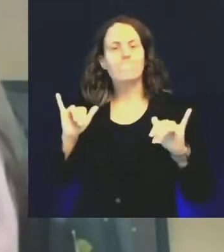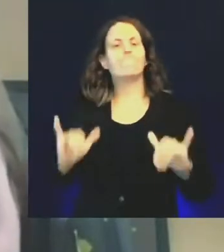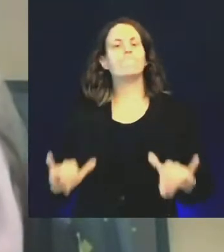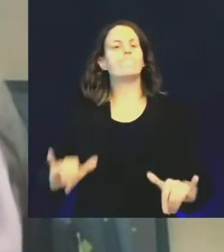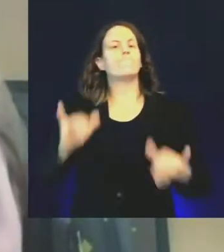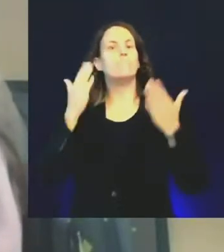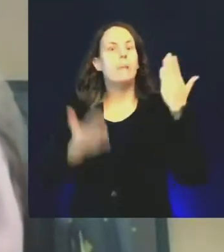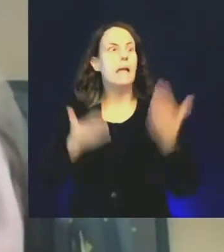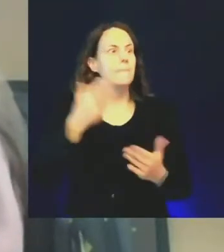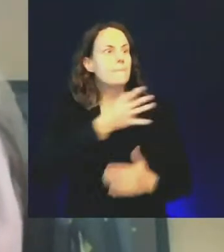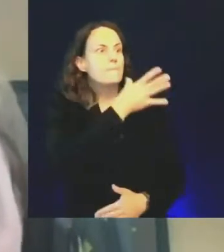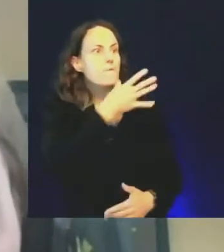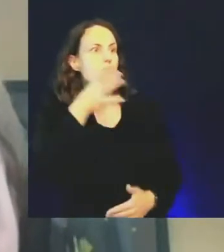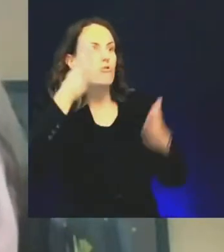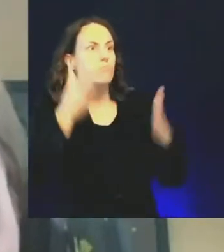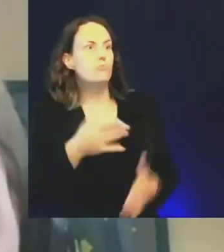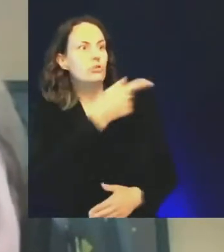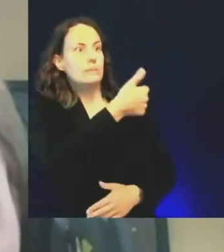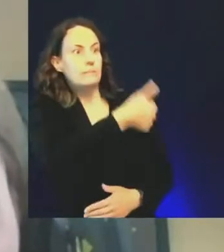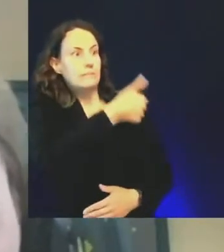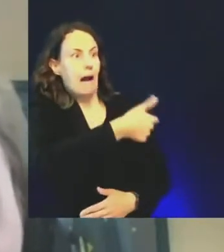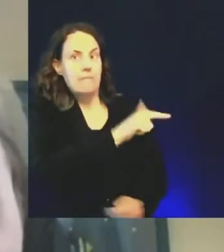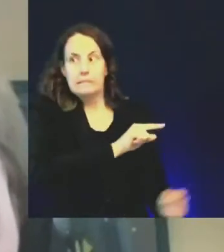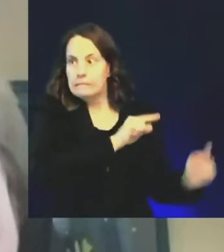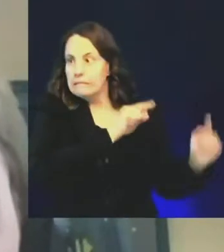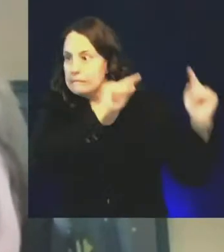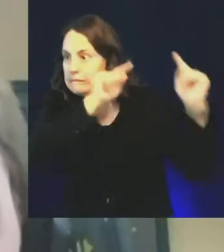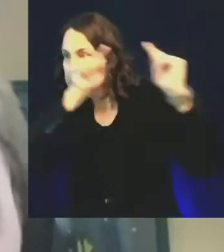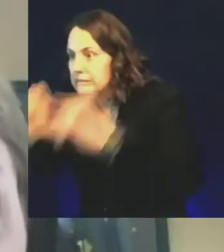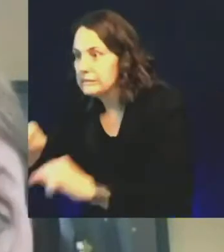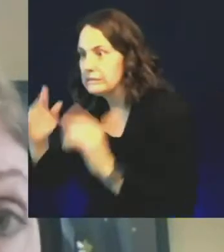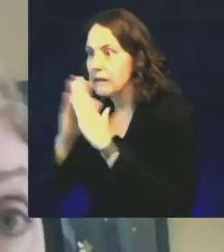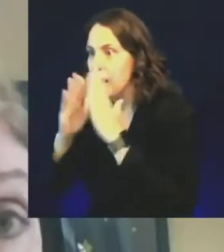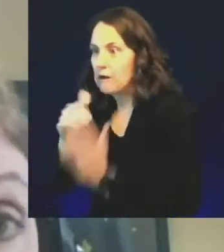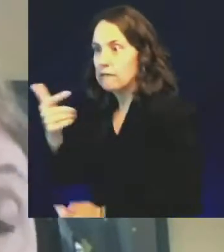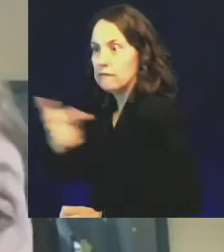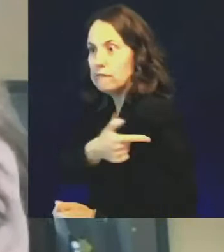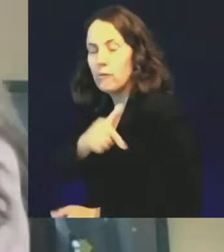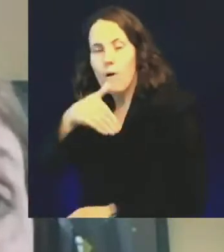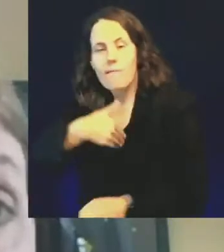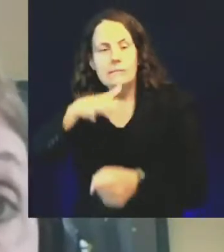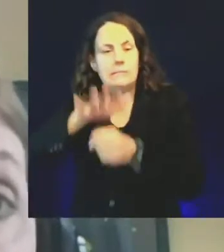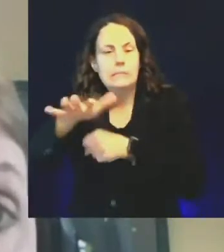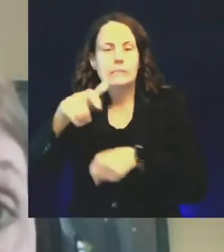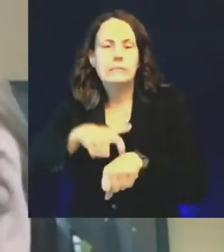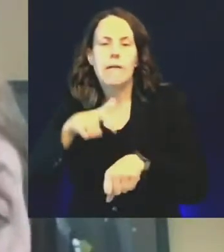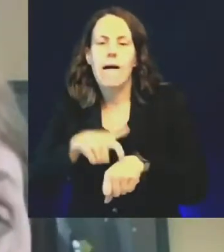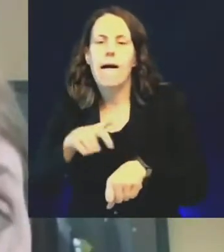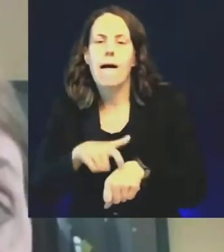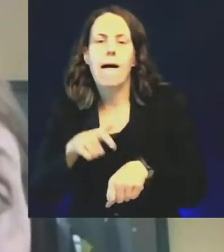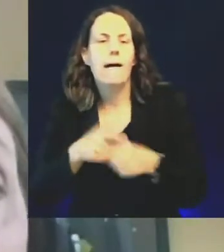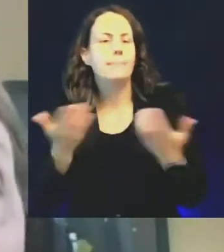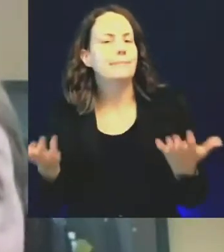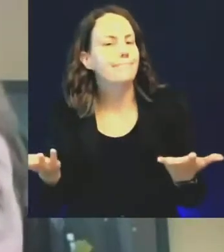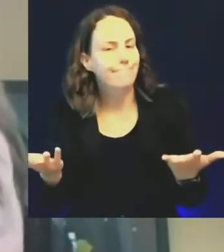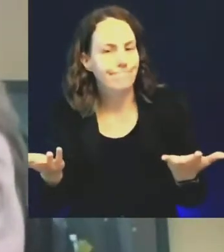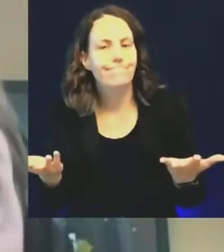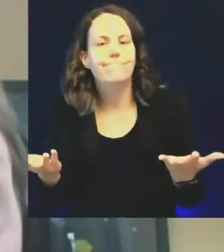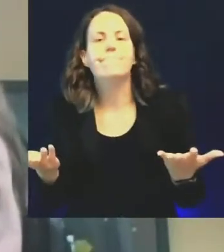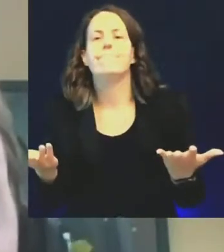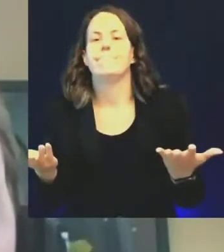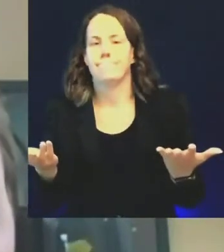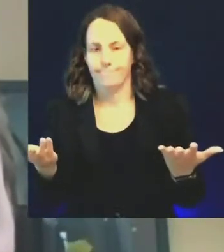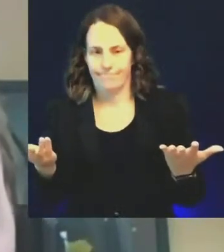those areas, because those are the places that, let's be very frank, they are at risk if the